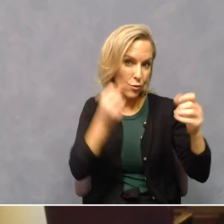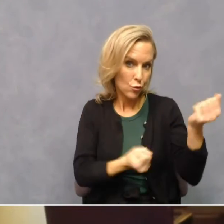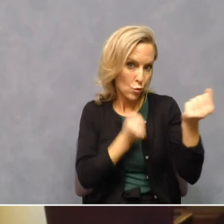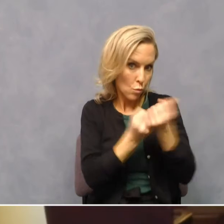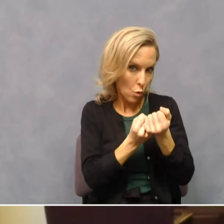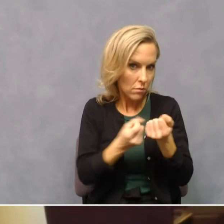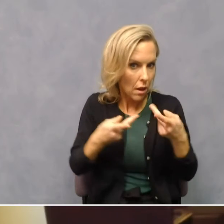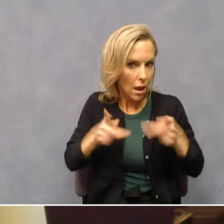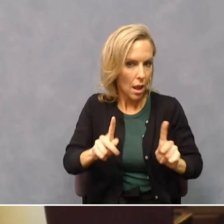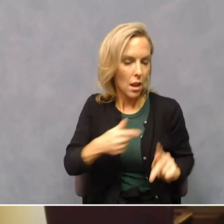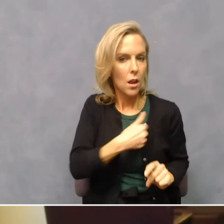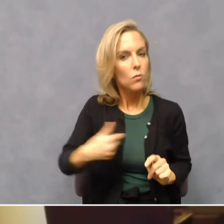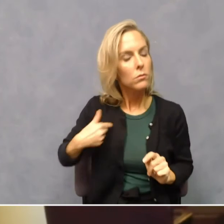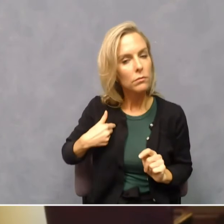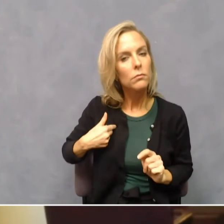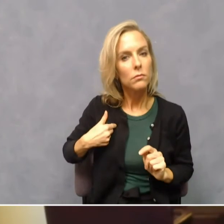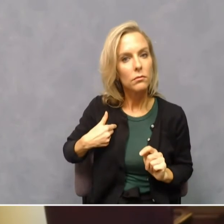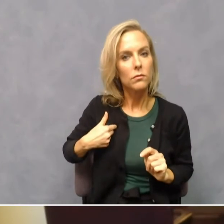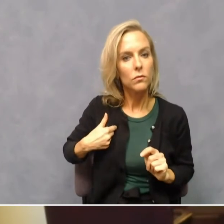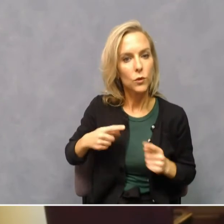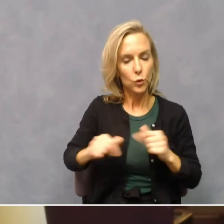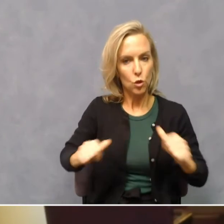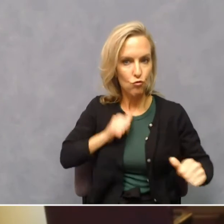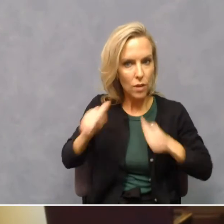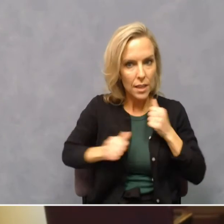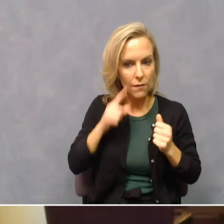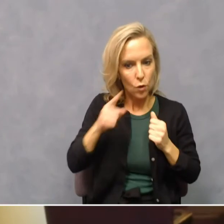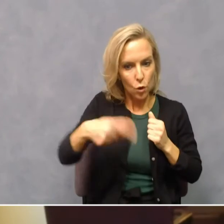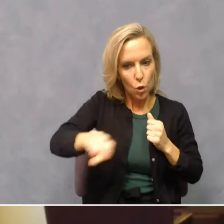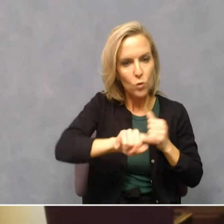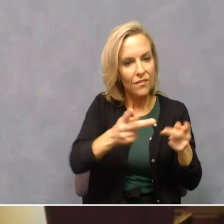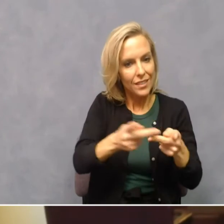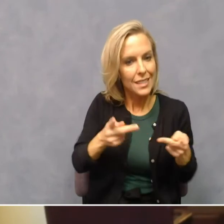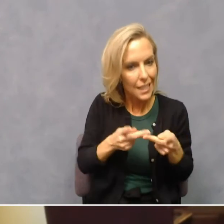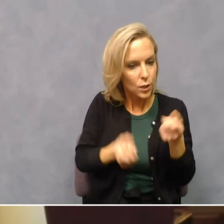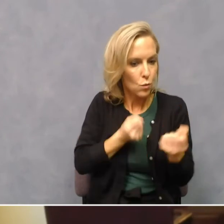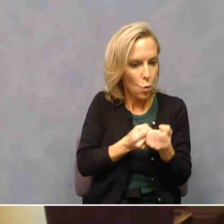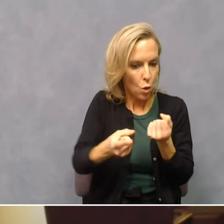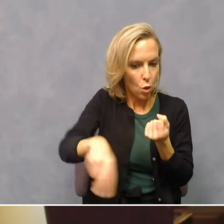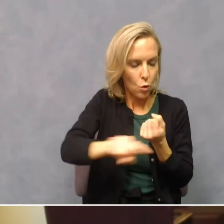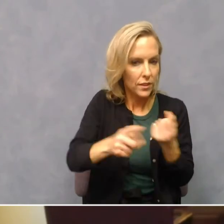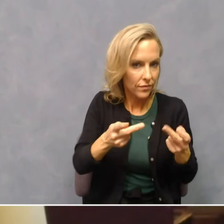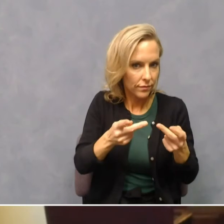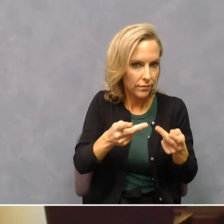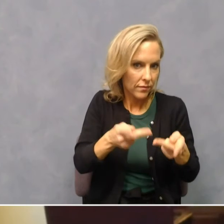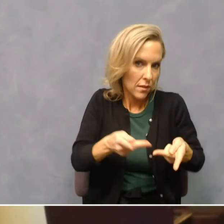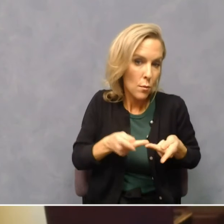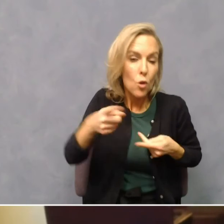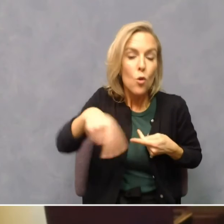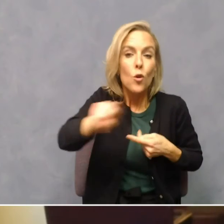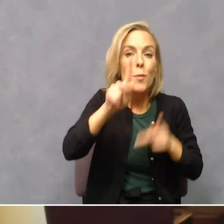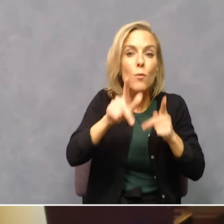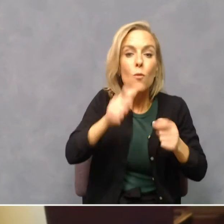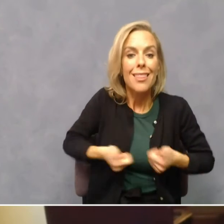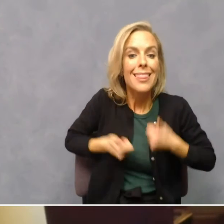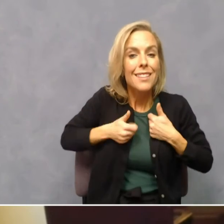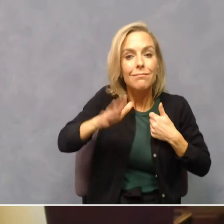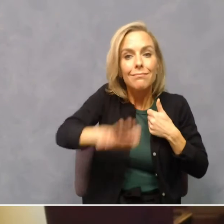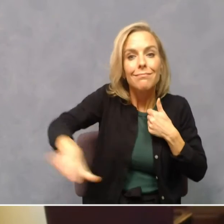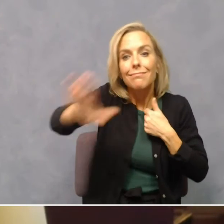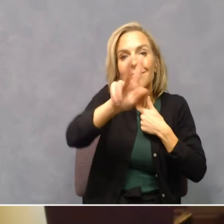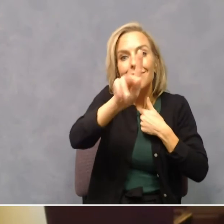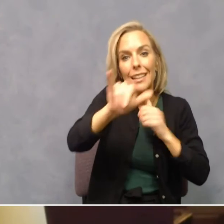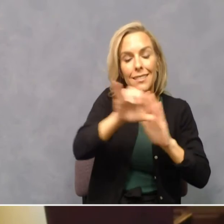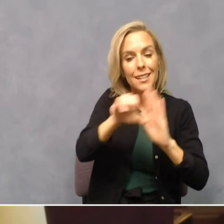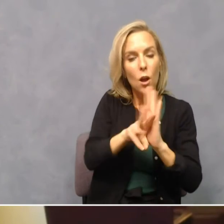to be aggressive with these facilities. But folks in the community, remember, this